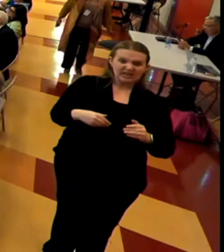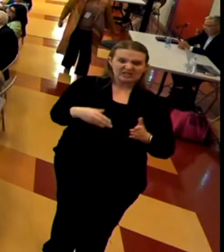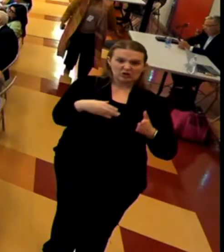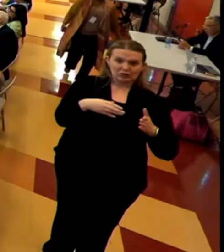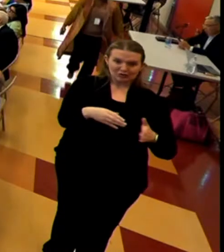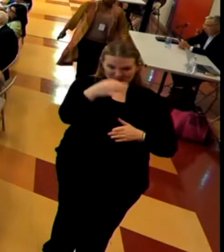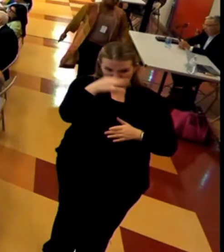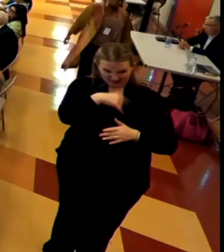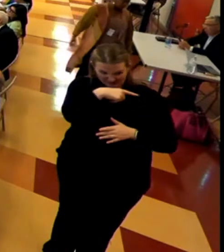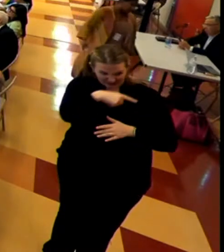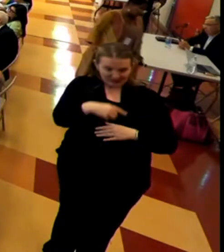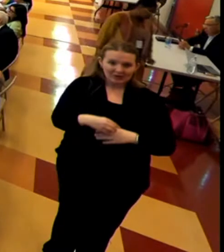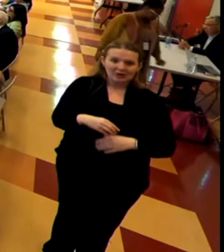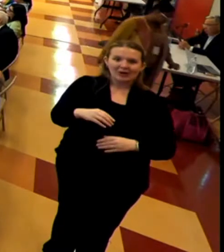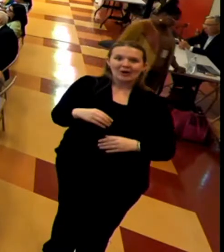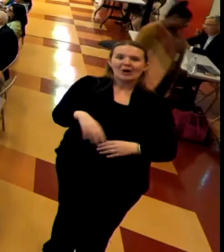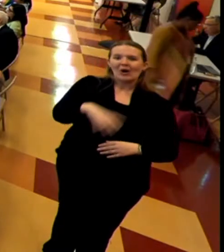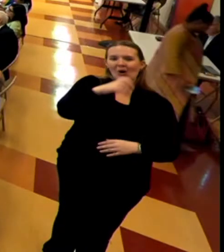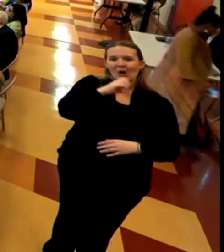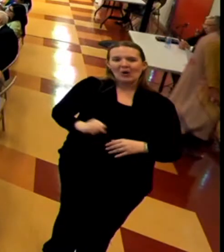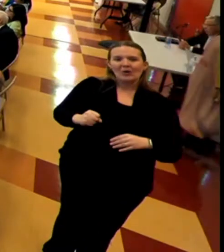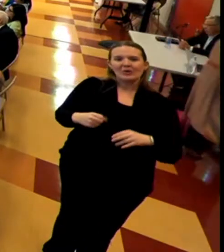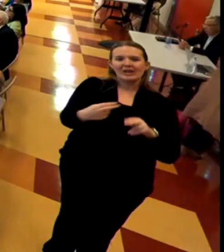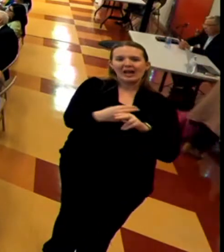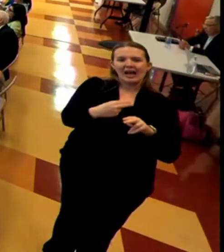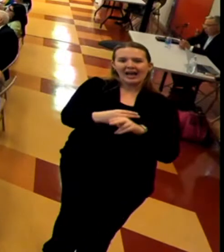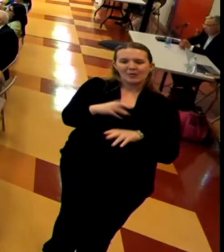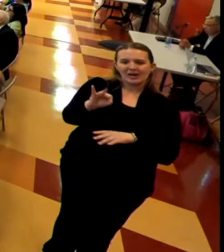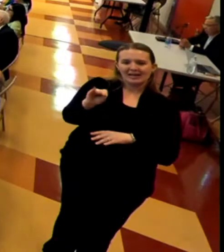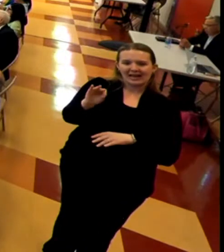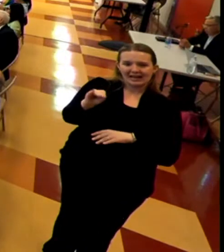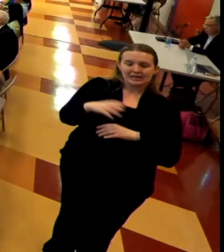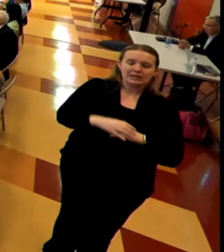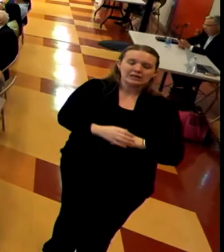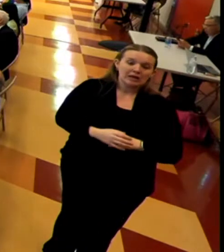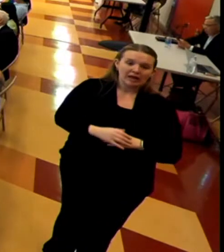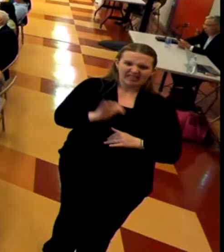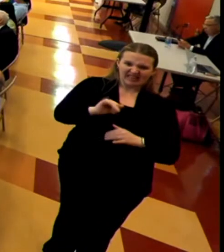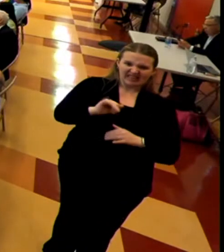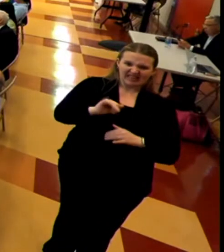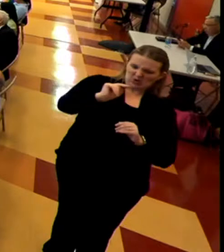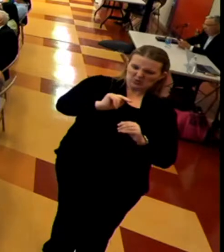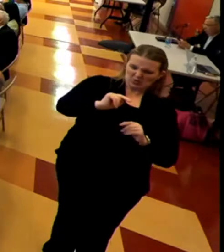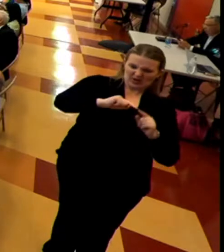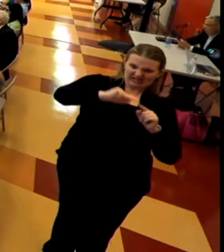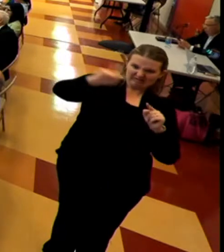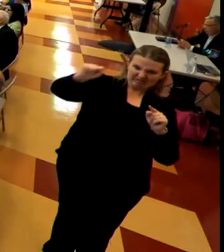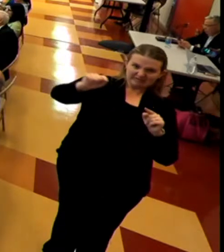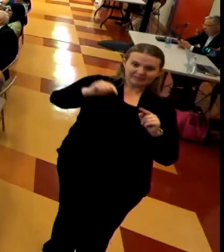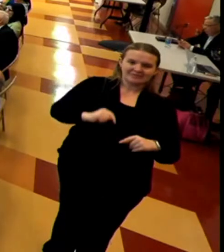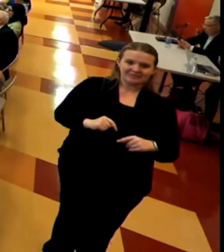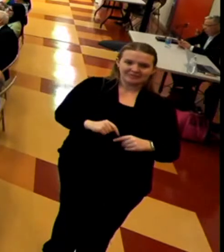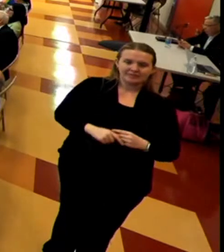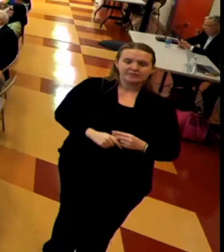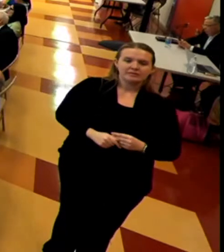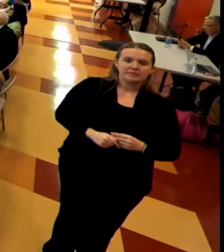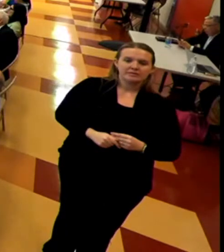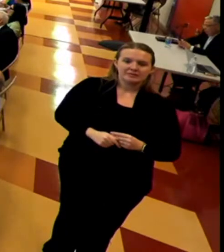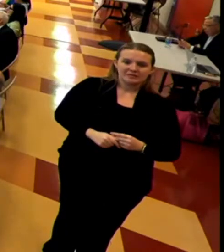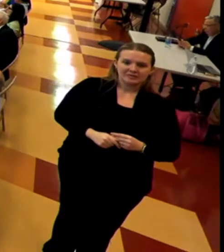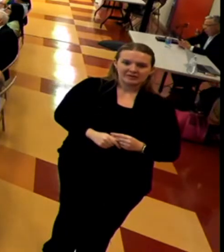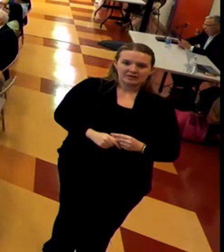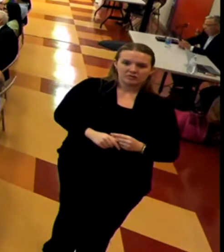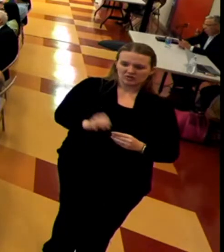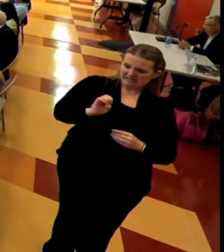building right now, Old Highway 90 and Barrera Parkway. That's our northern boundary, just a few blocks from here east